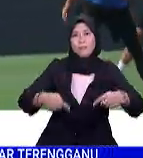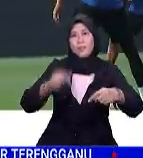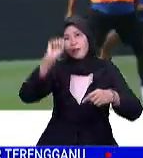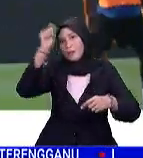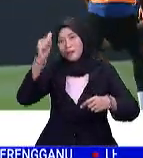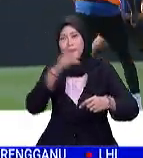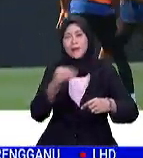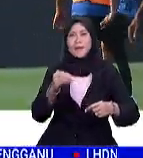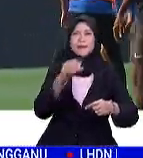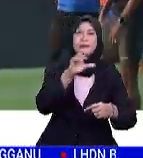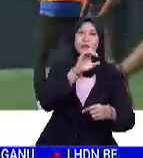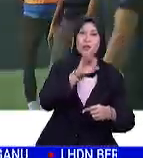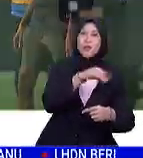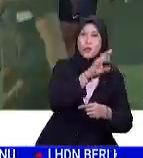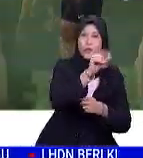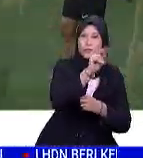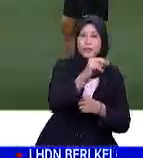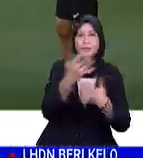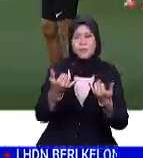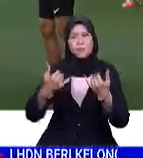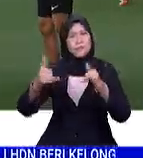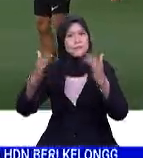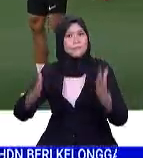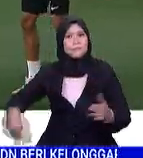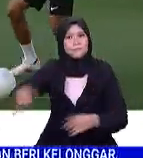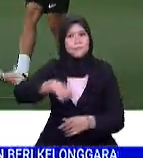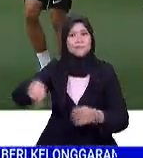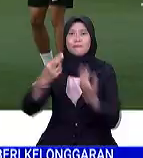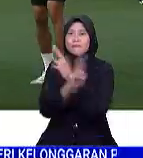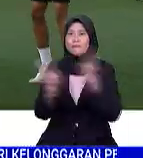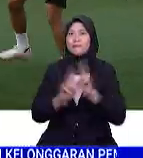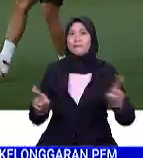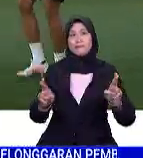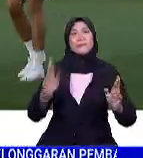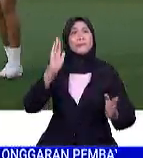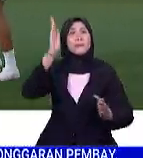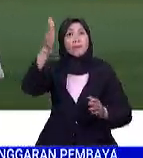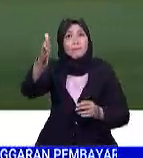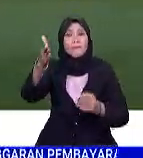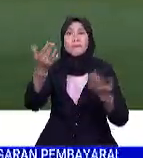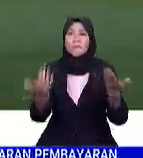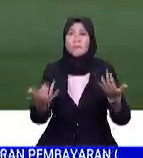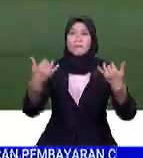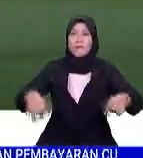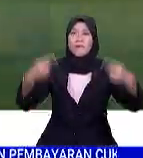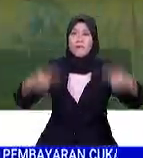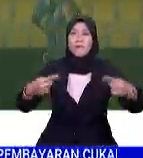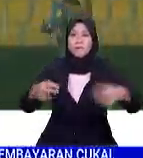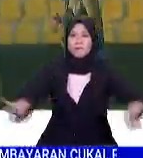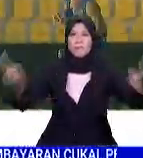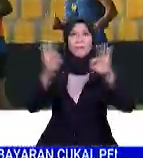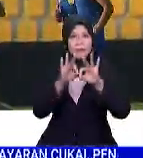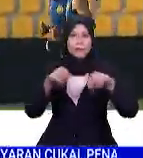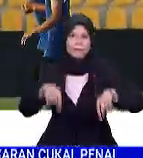Jordan. Dalam masa sama, beliau mahu anak-anak buahnya sentiasa bersedia dengan segala kemungkinan sepanjang perlawanan penting